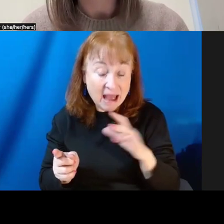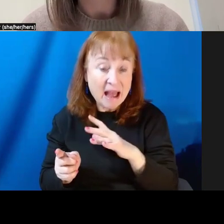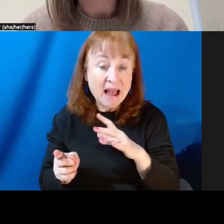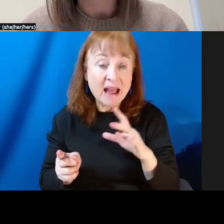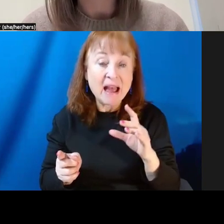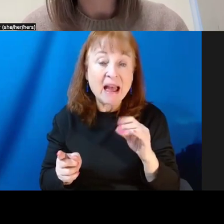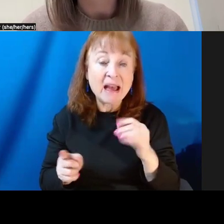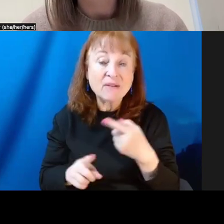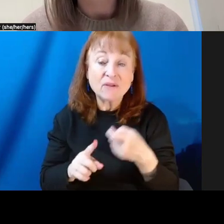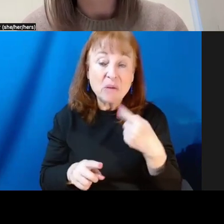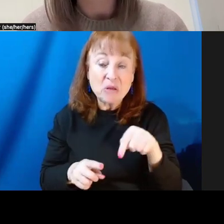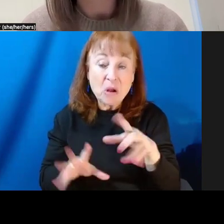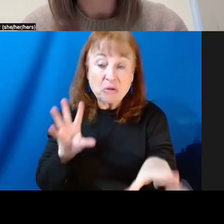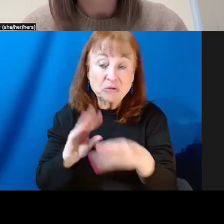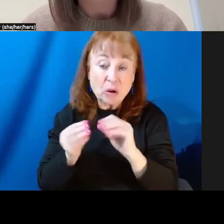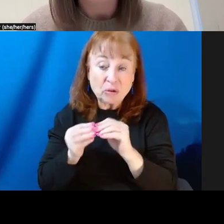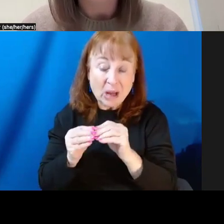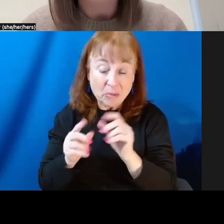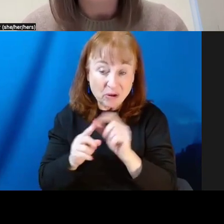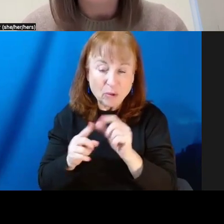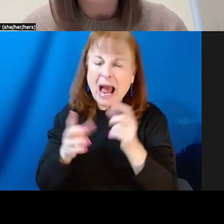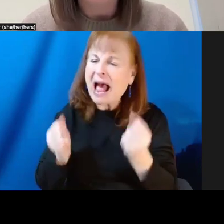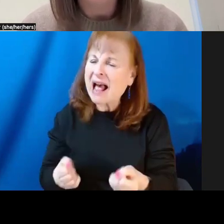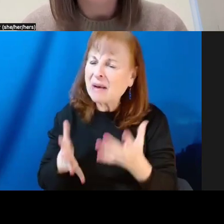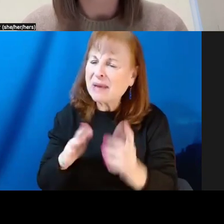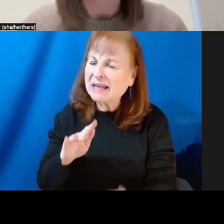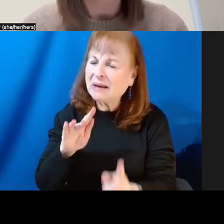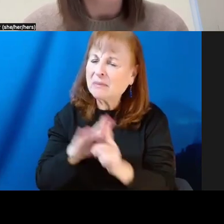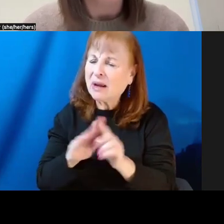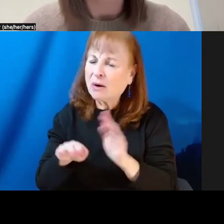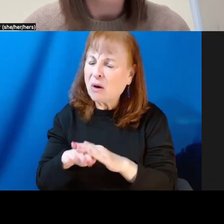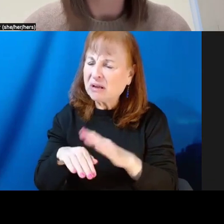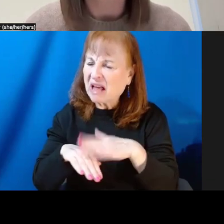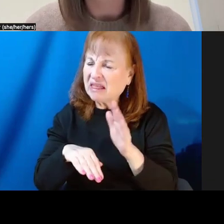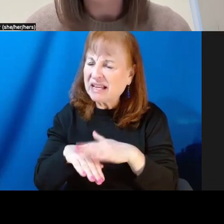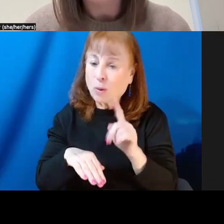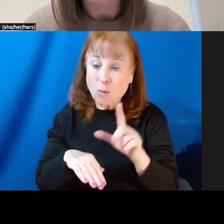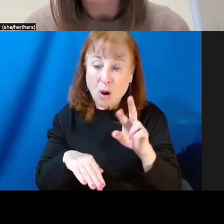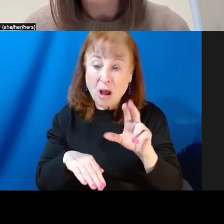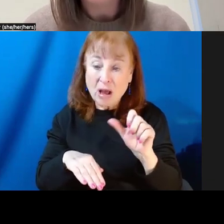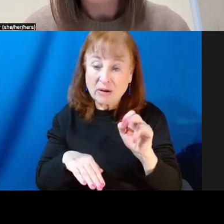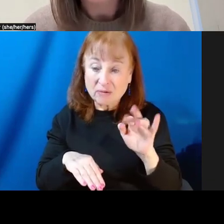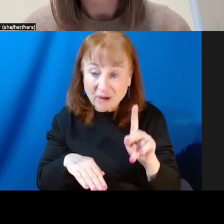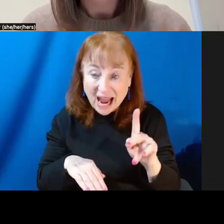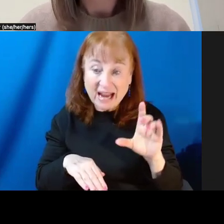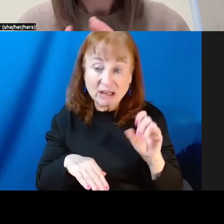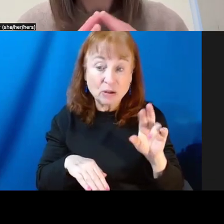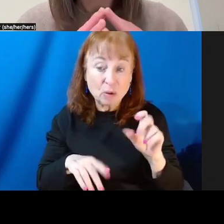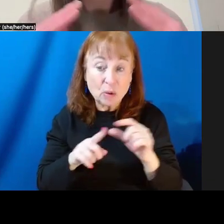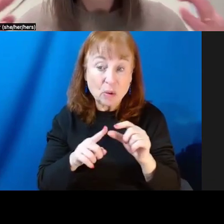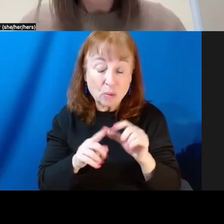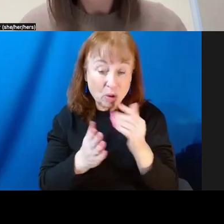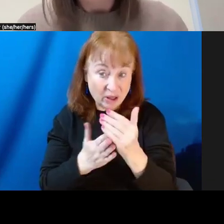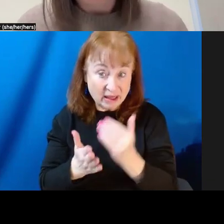of those total words, how many appear on at least one ranked core word list?